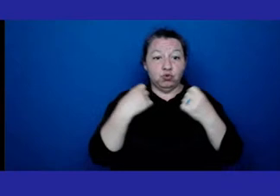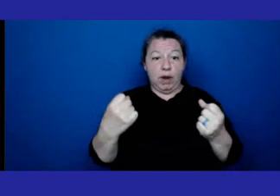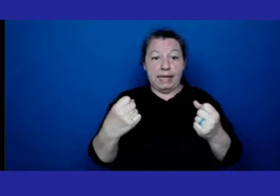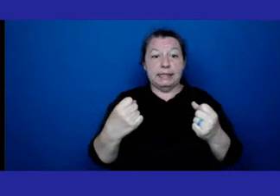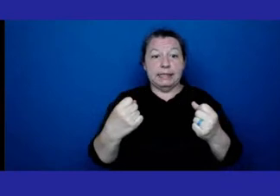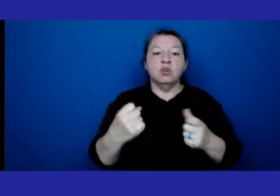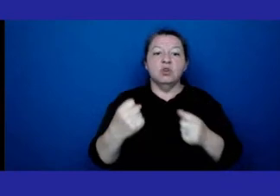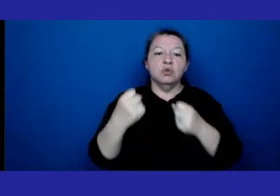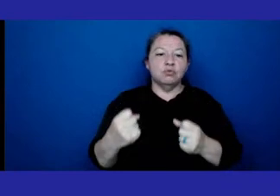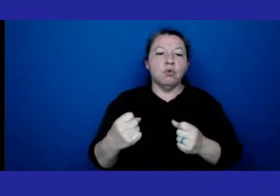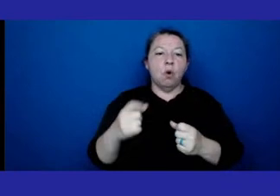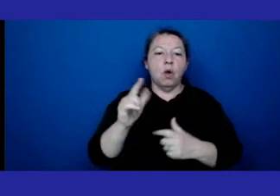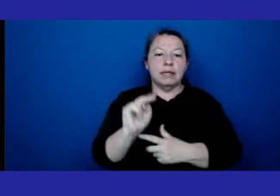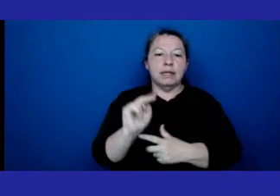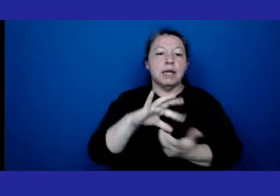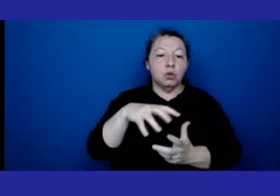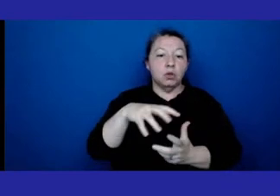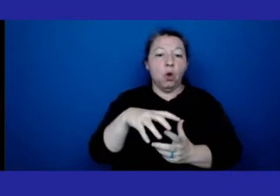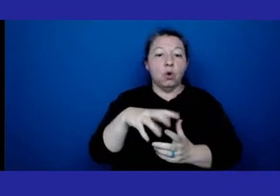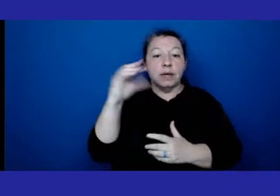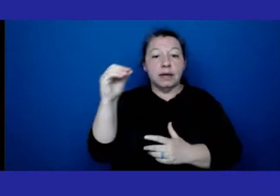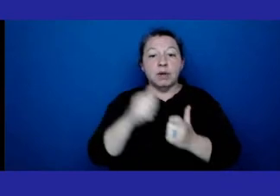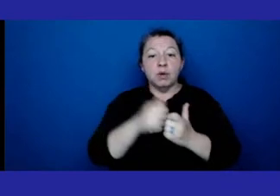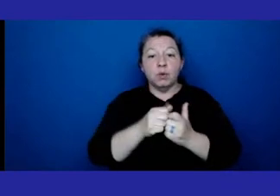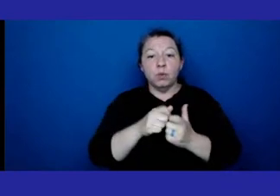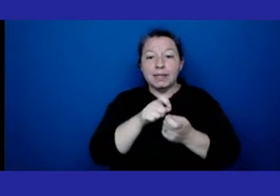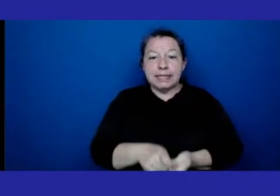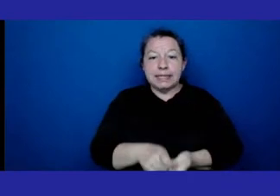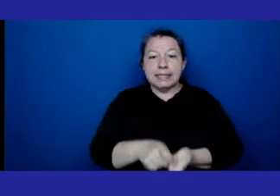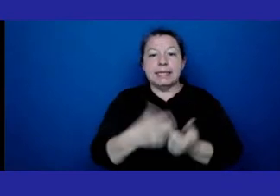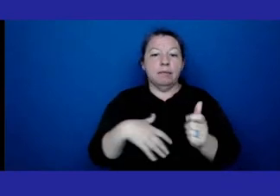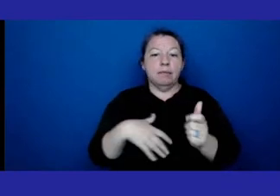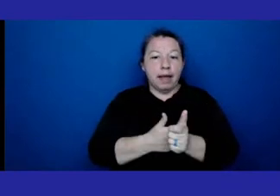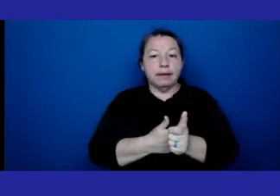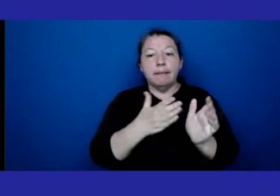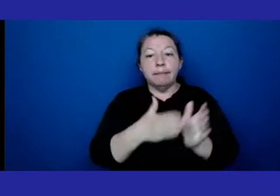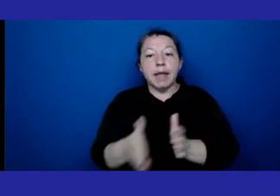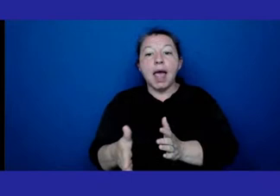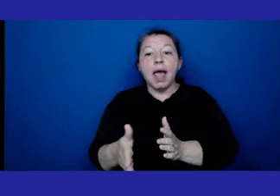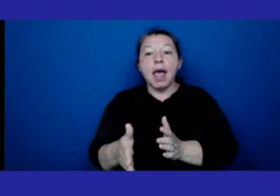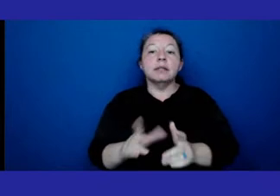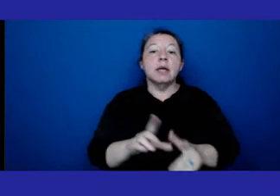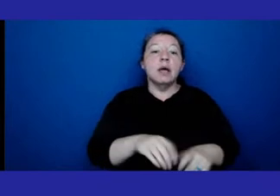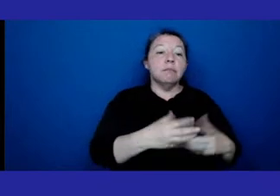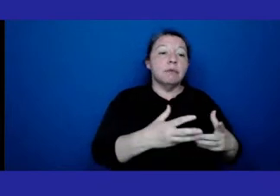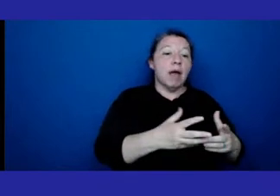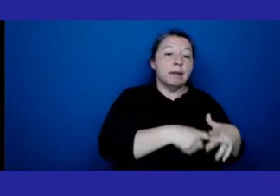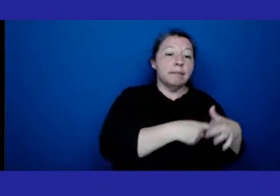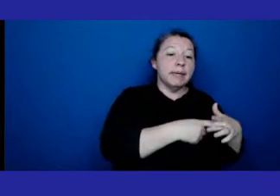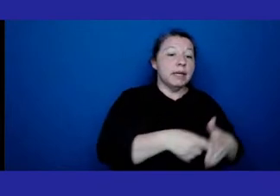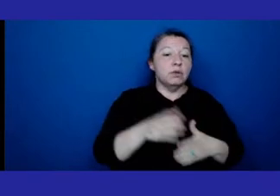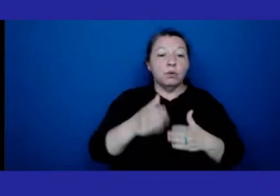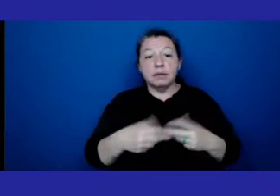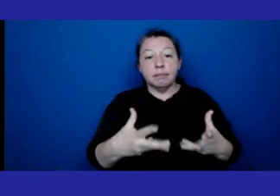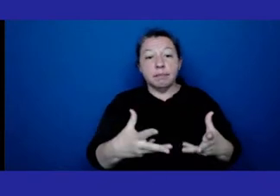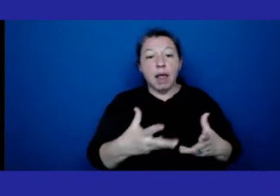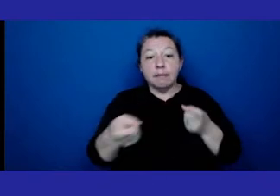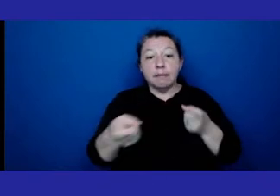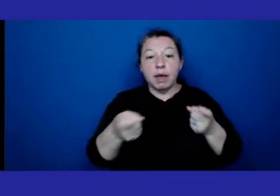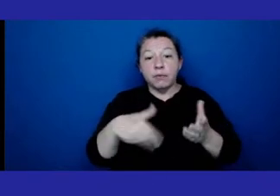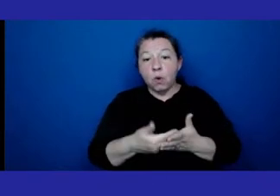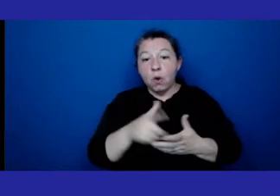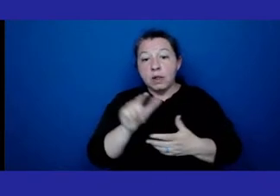laundry vendor with detailed contingency plans, providing end-to-end supply and management of all linen for all of our patient